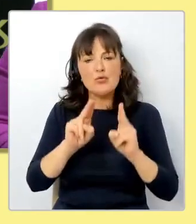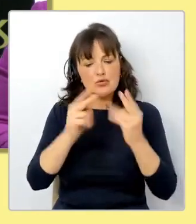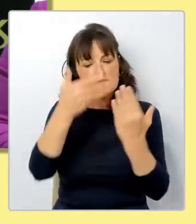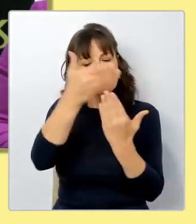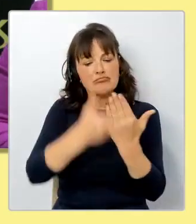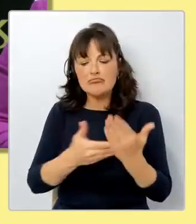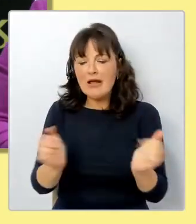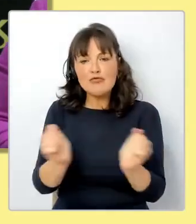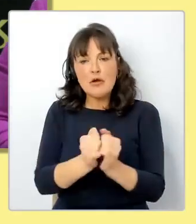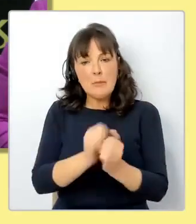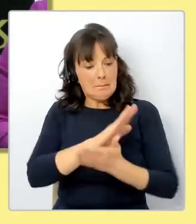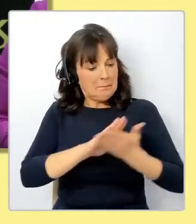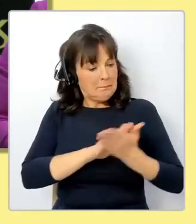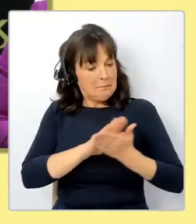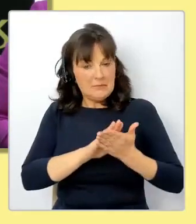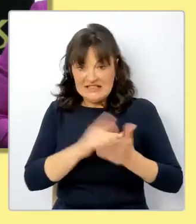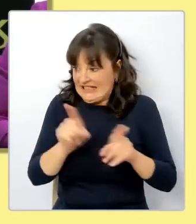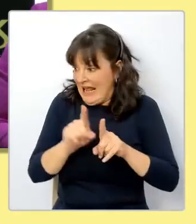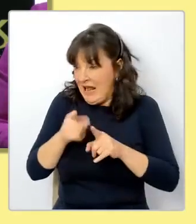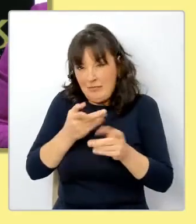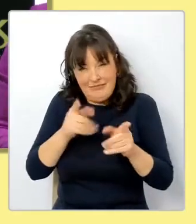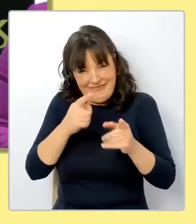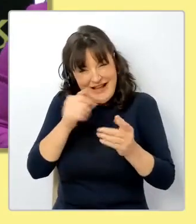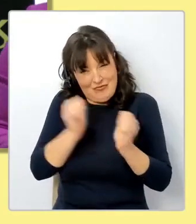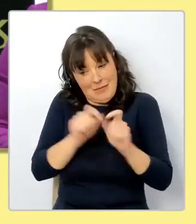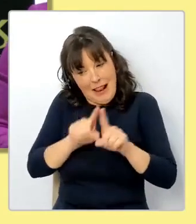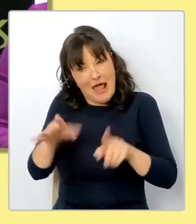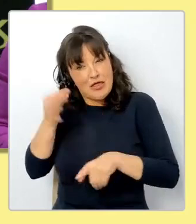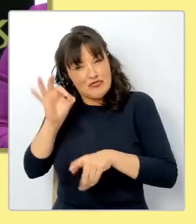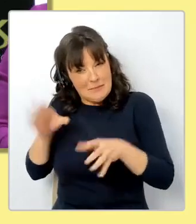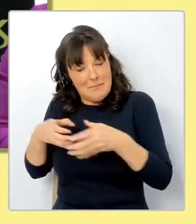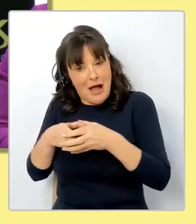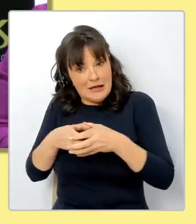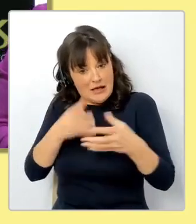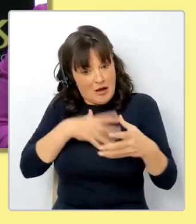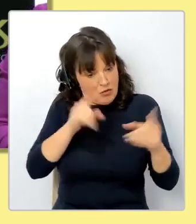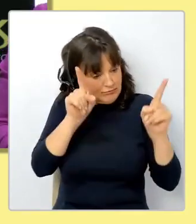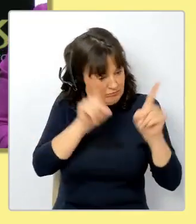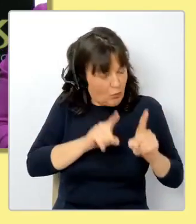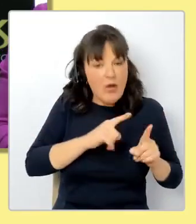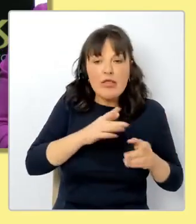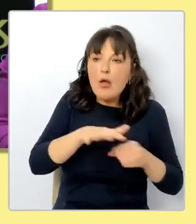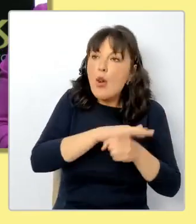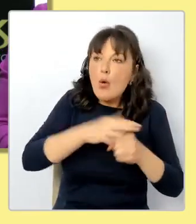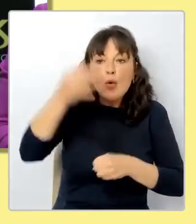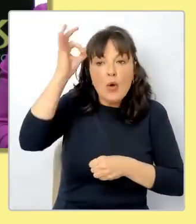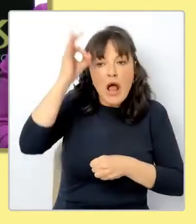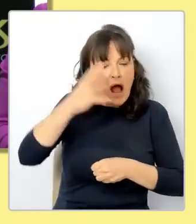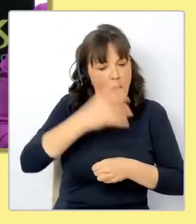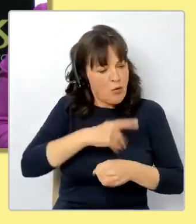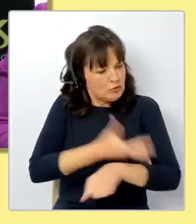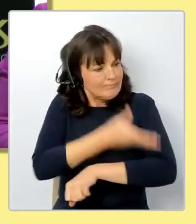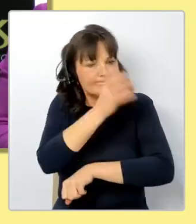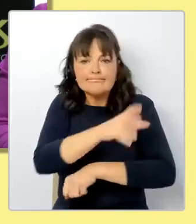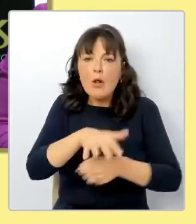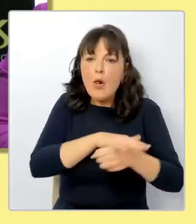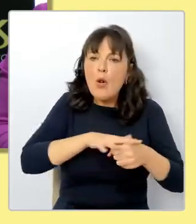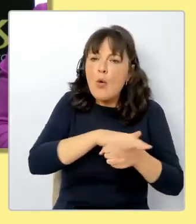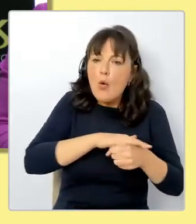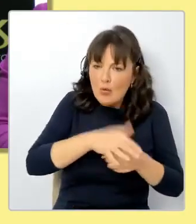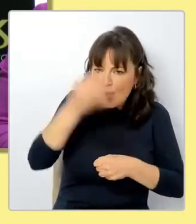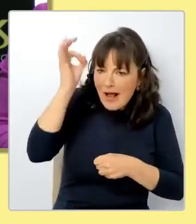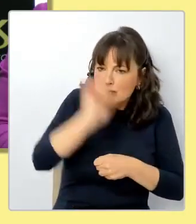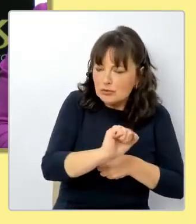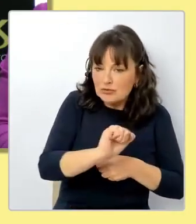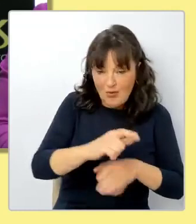same way that we've done with the Greens. I want to make sure that we are empowering local government, because at the moment, let's be